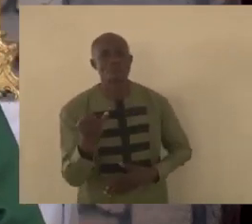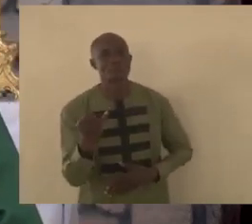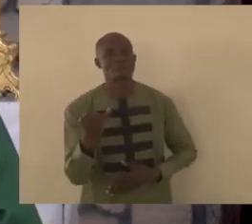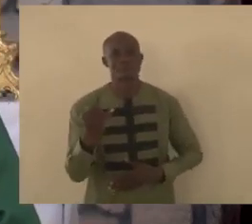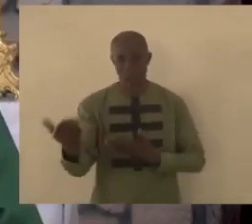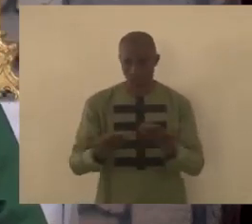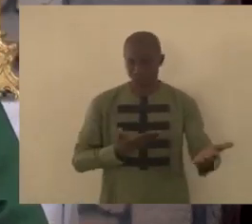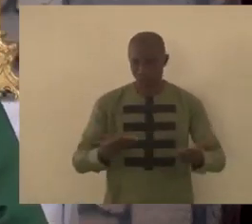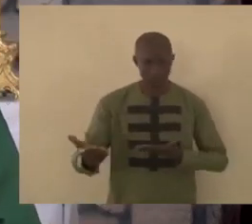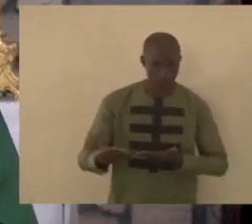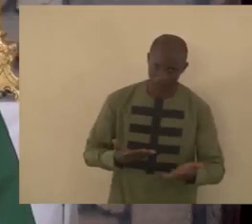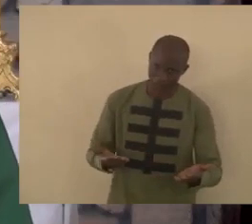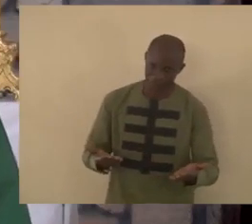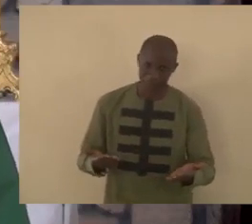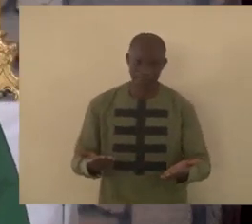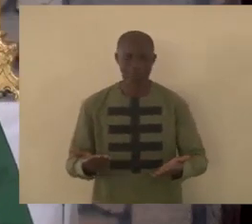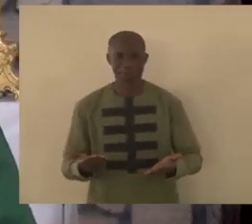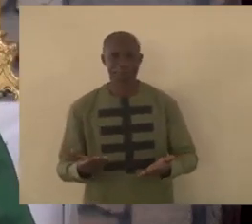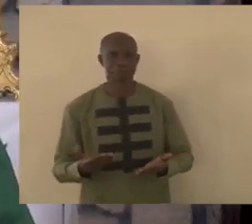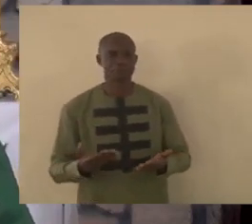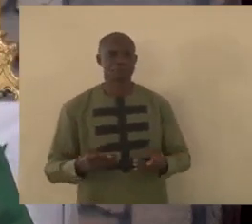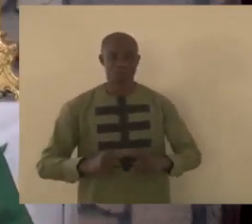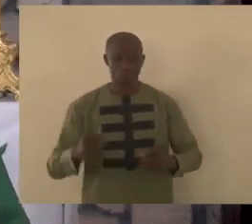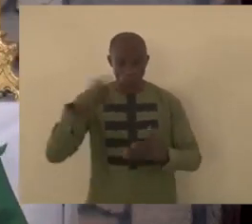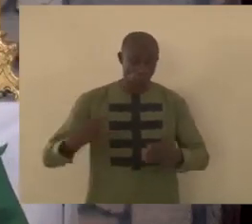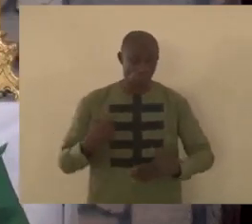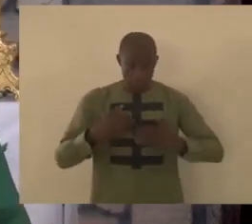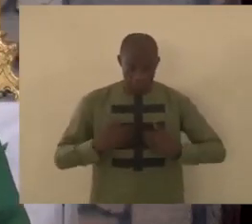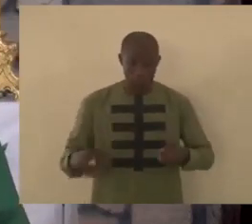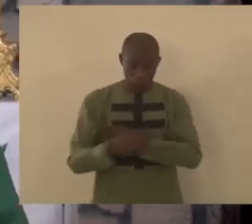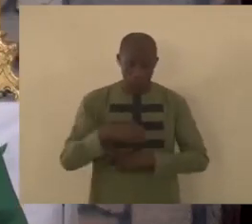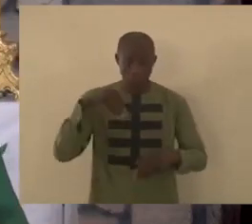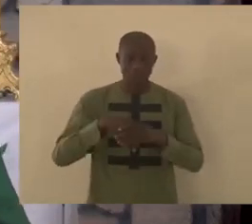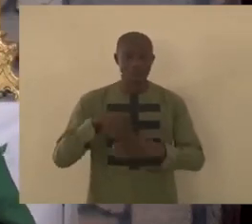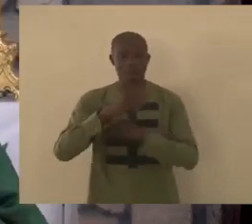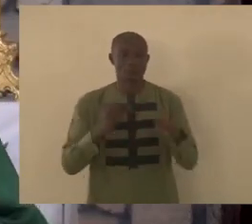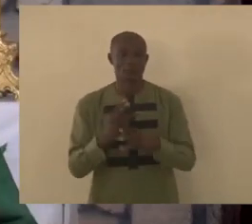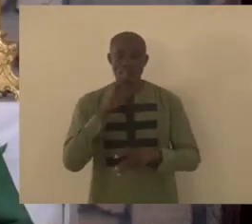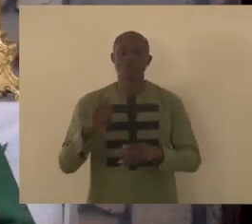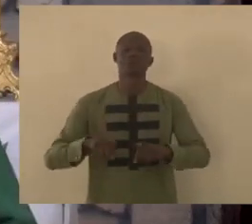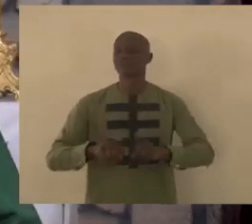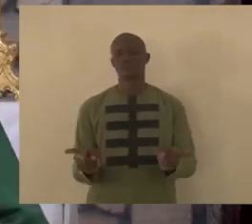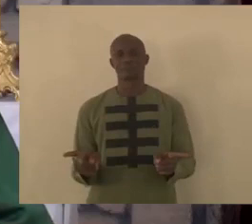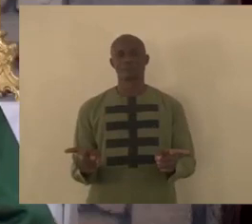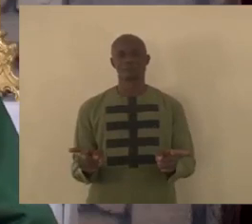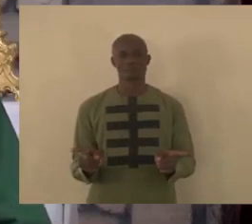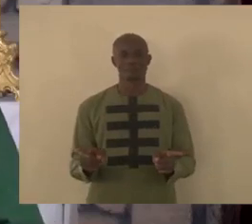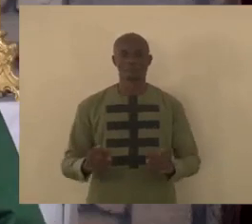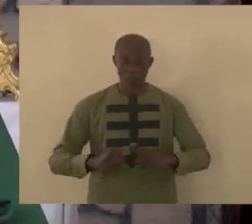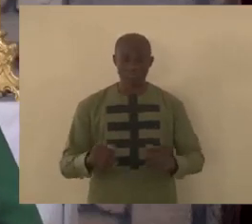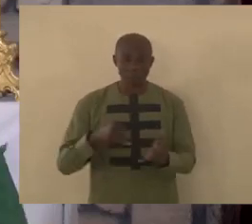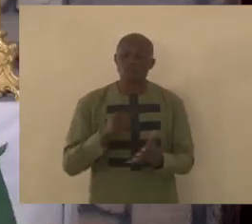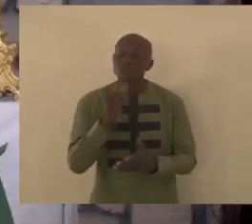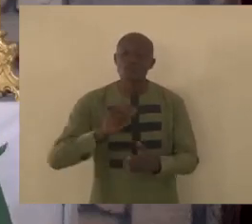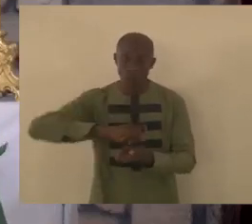Leadership is service. So what we have today in our world is an aberration of what? Leadership. But